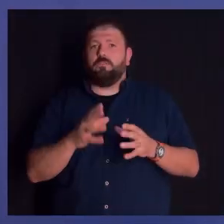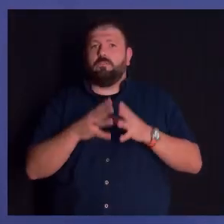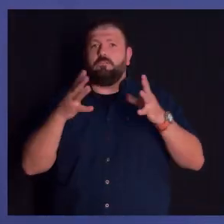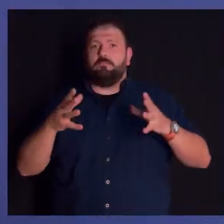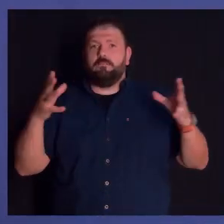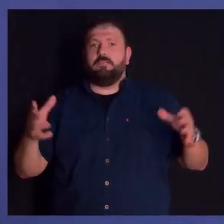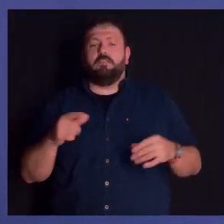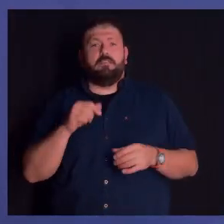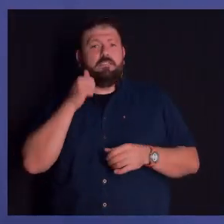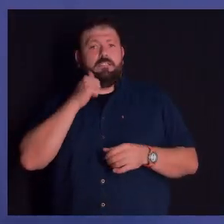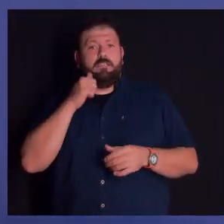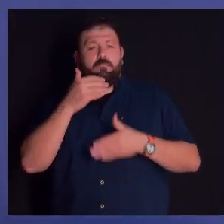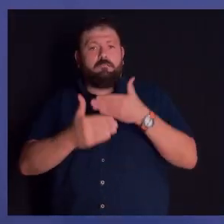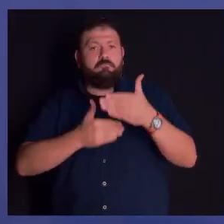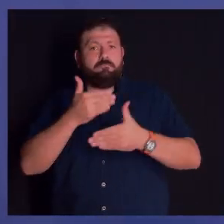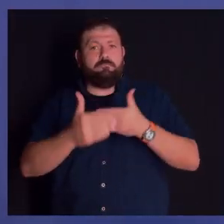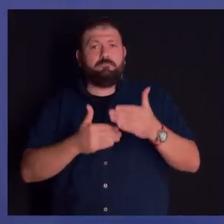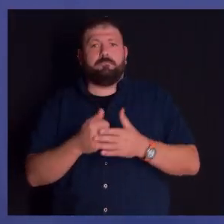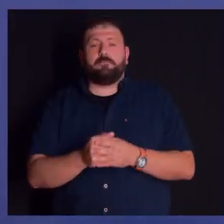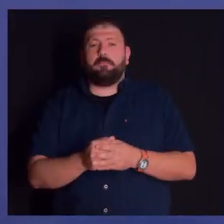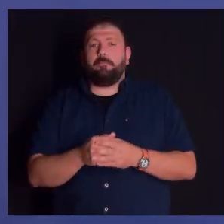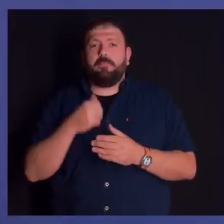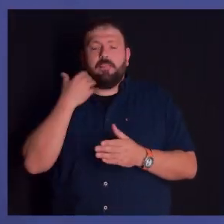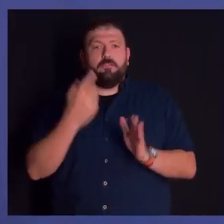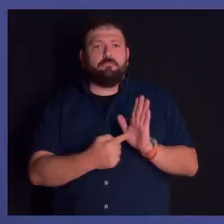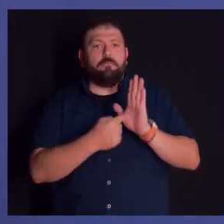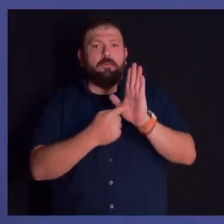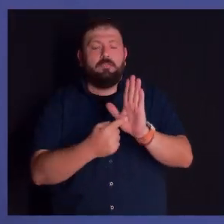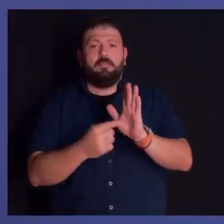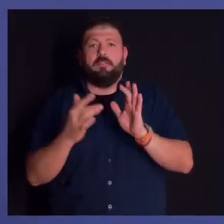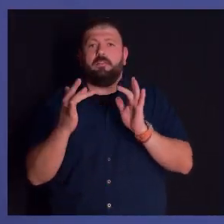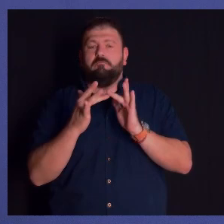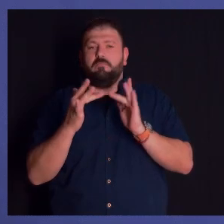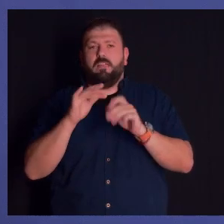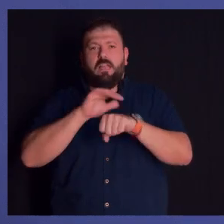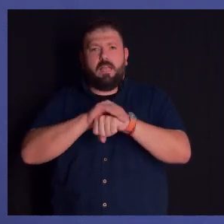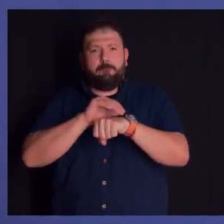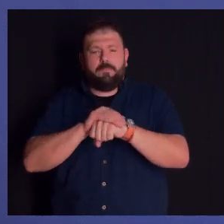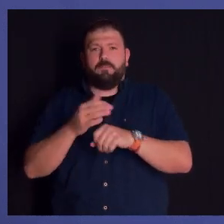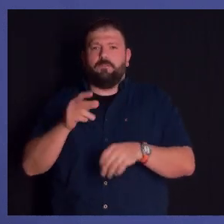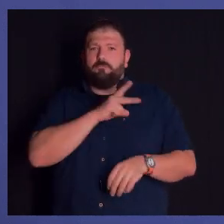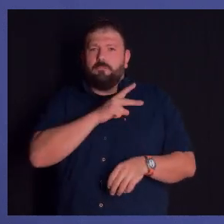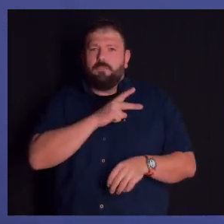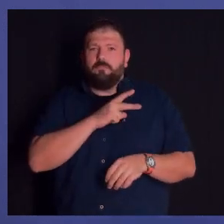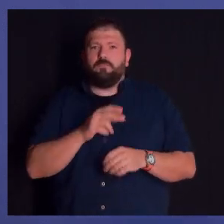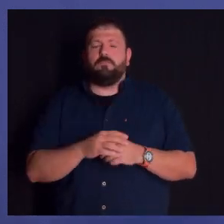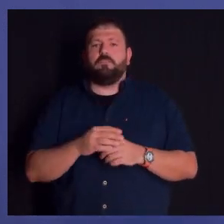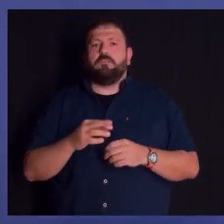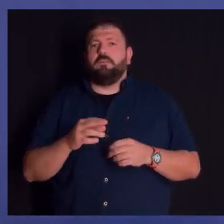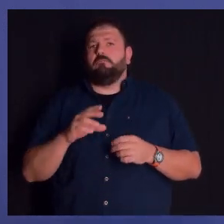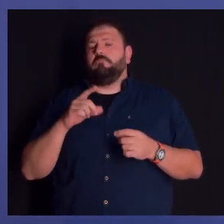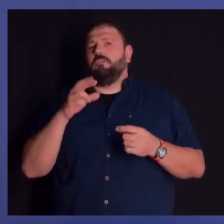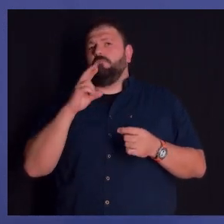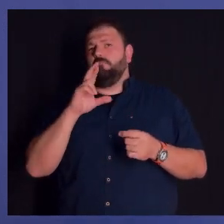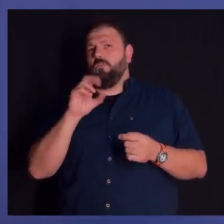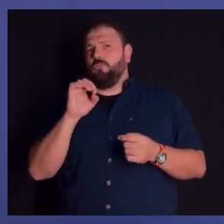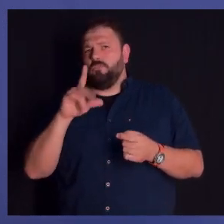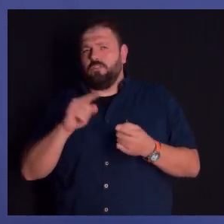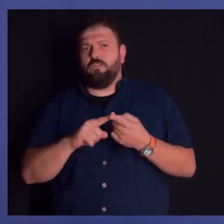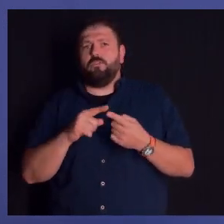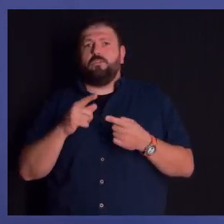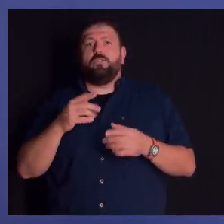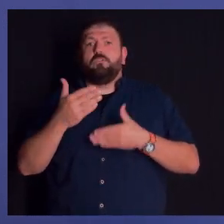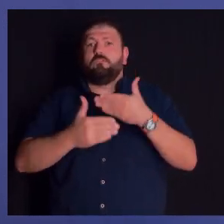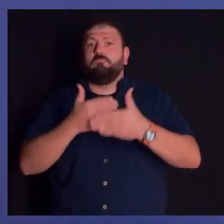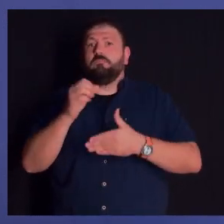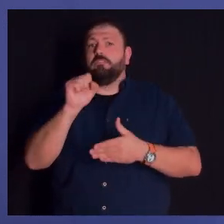do this. So with no further ado, I want to introduce you Gerardo González, Rocío Salía,